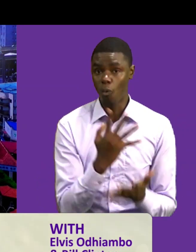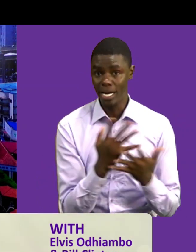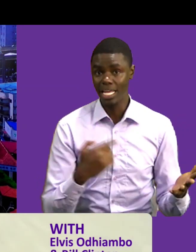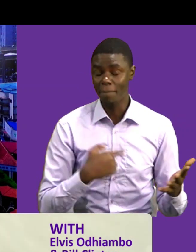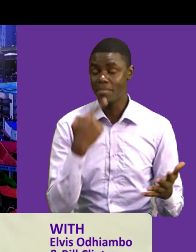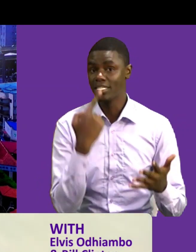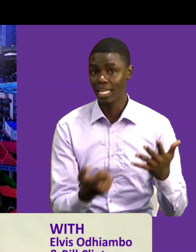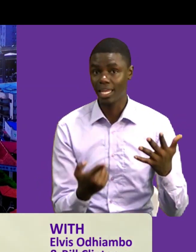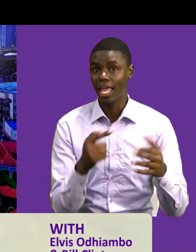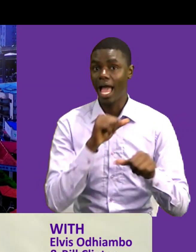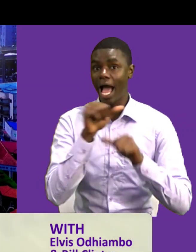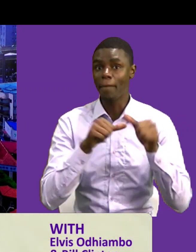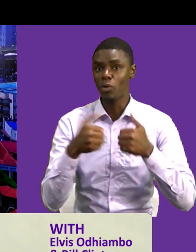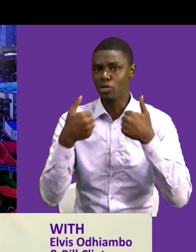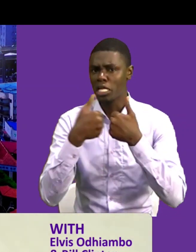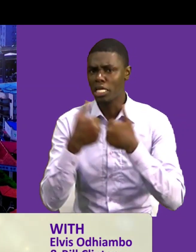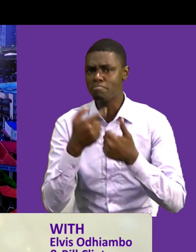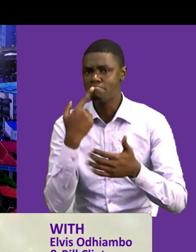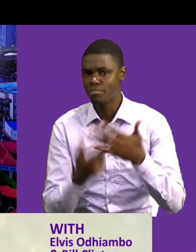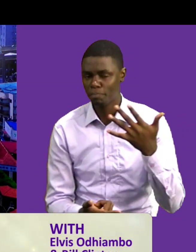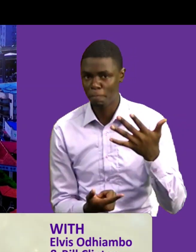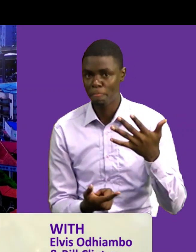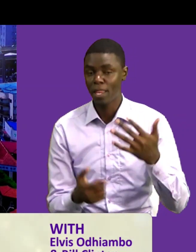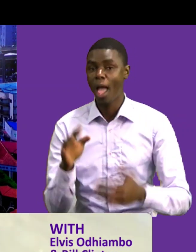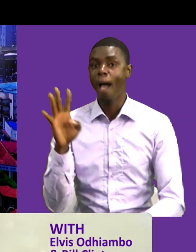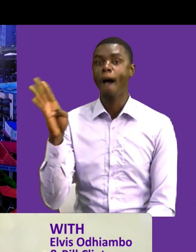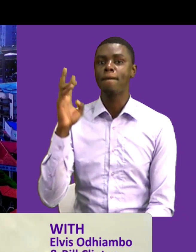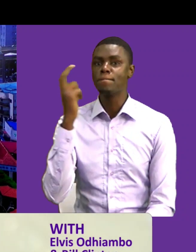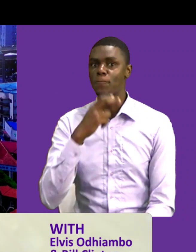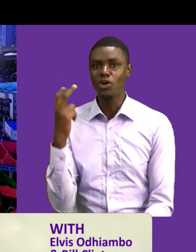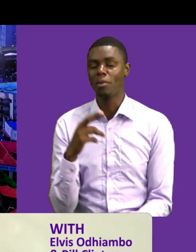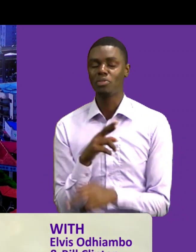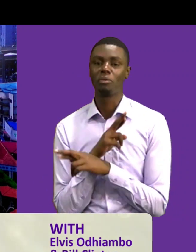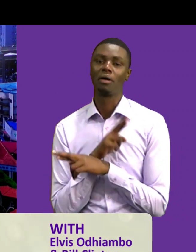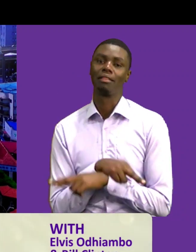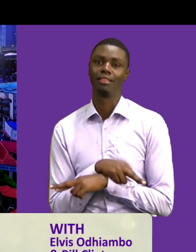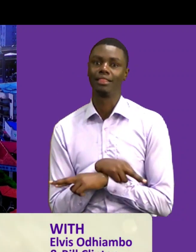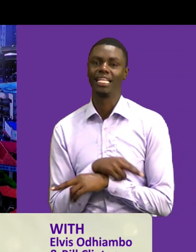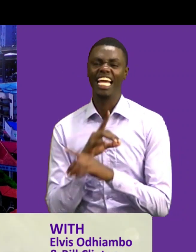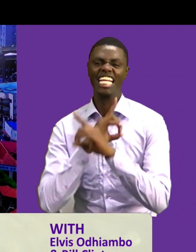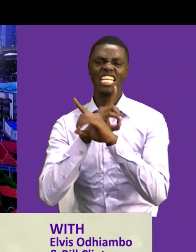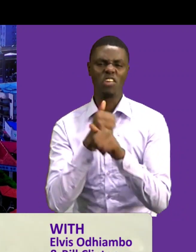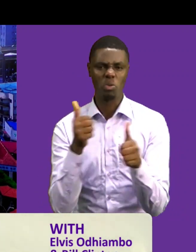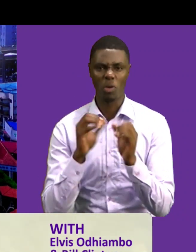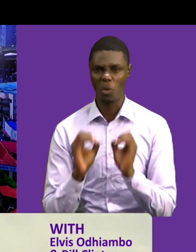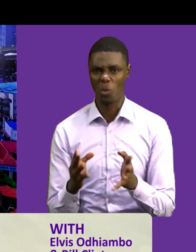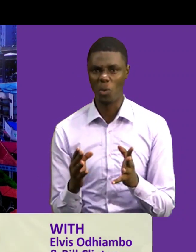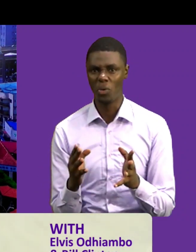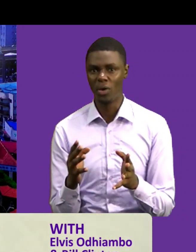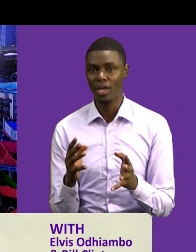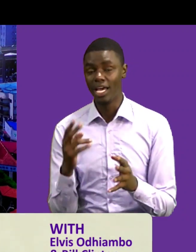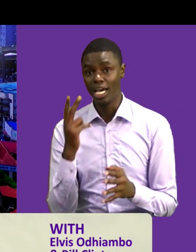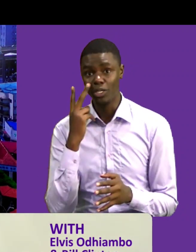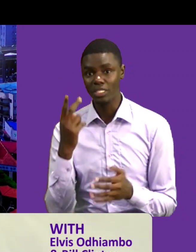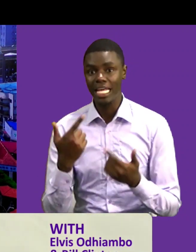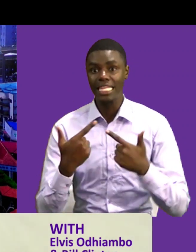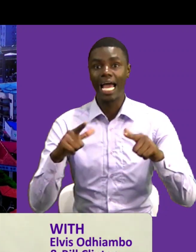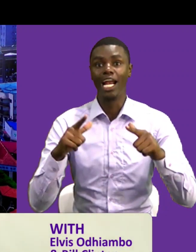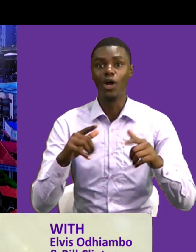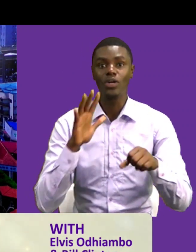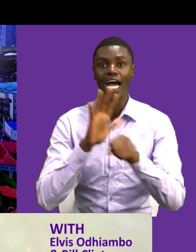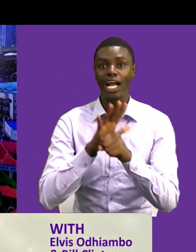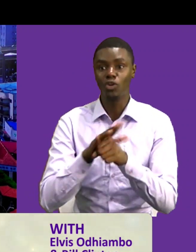I will say about the game is that Bournemouth were reluctant. They didn't defend very well. They allowed a